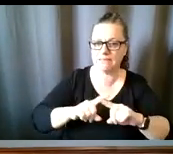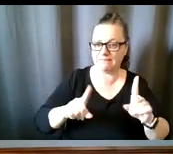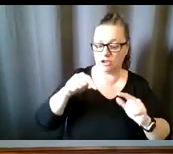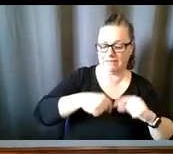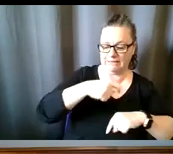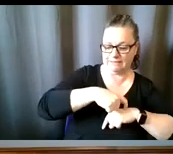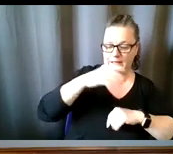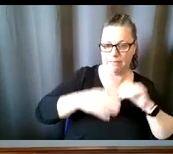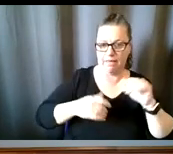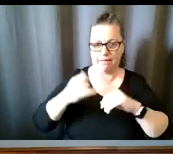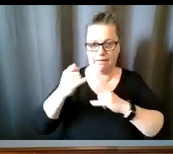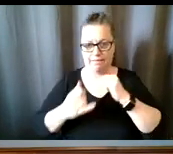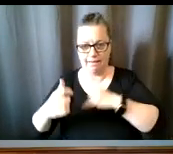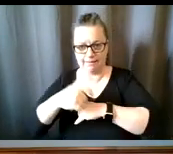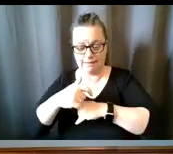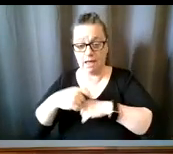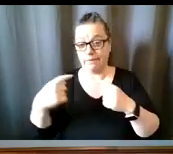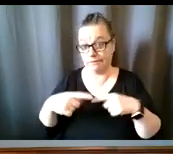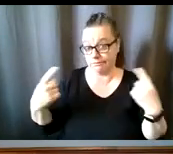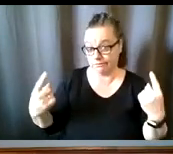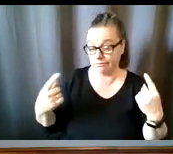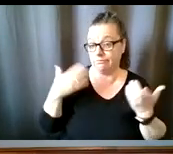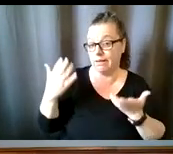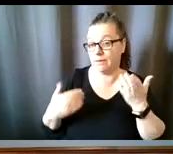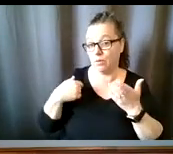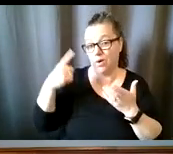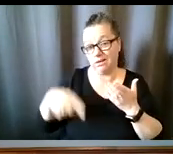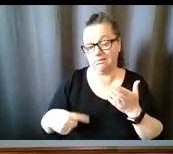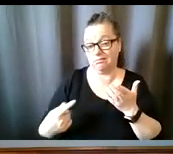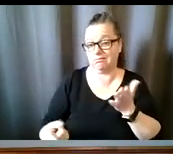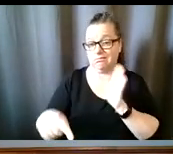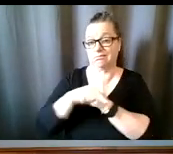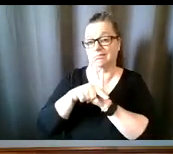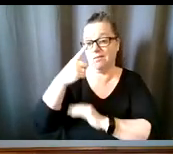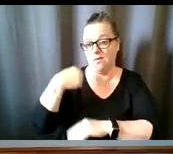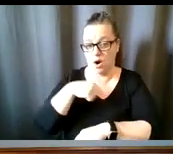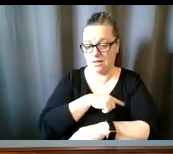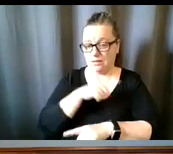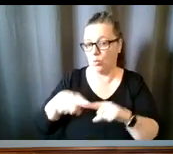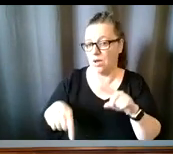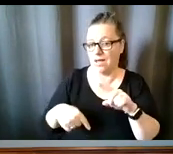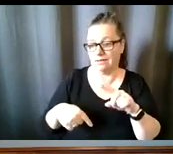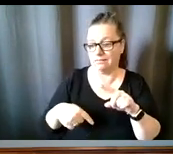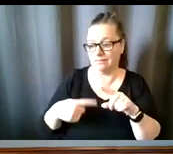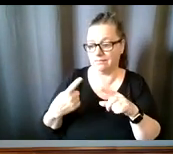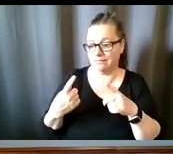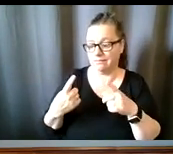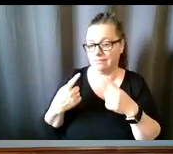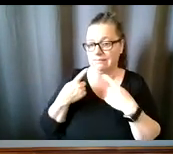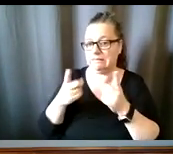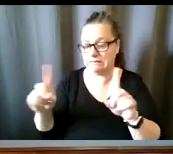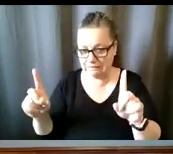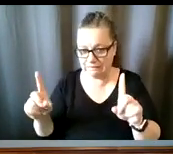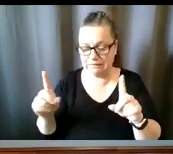time? And conversely, what might have been a drag for us? What did we need to overcome? What slowed us down?